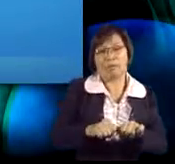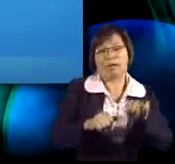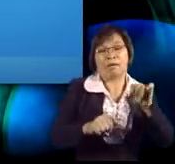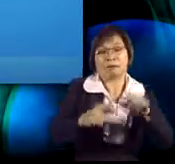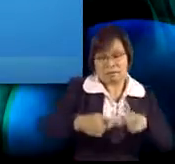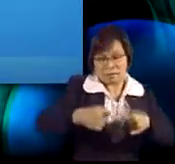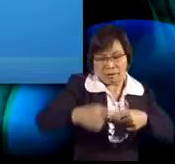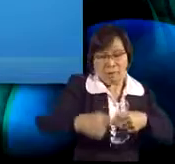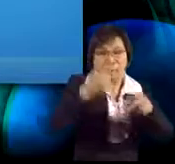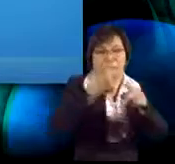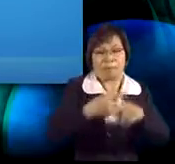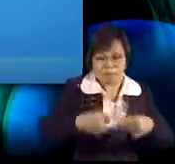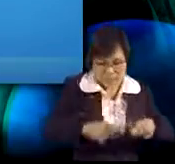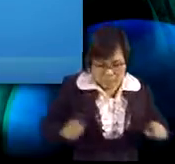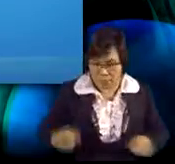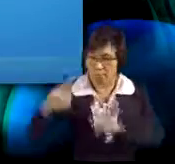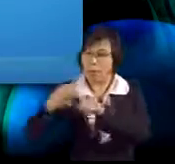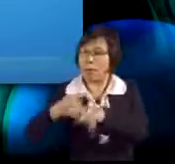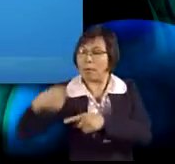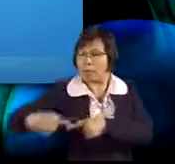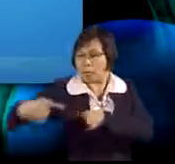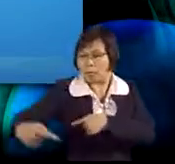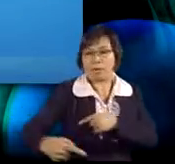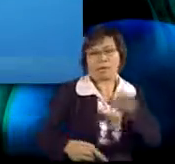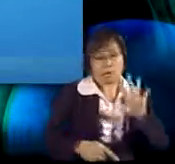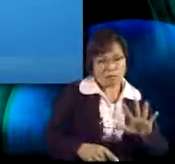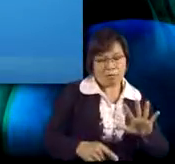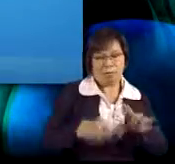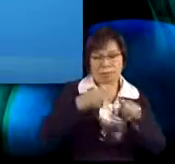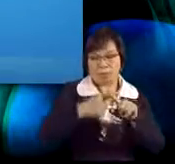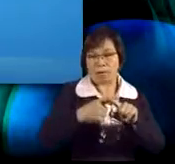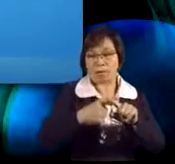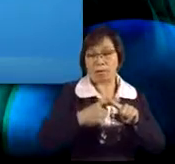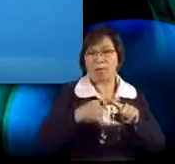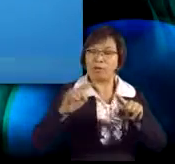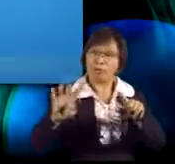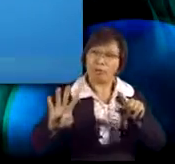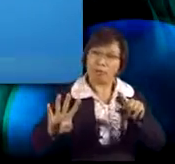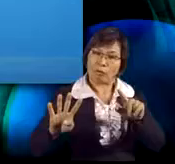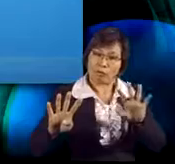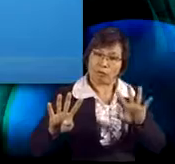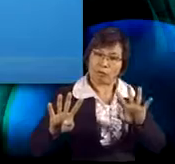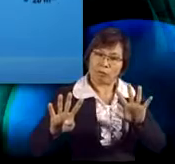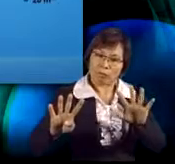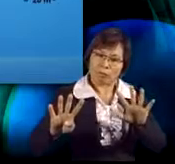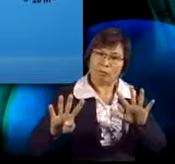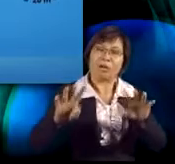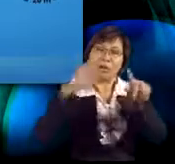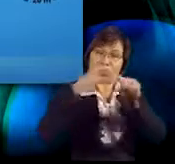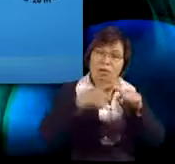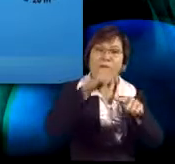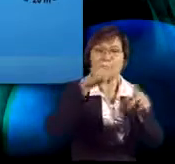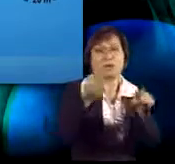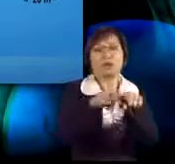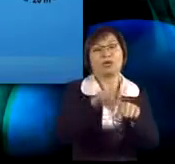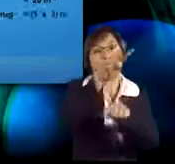length multiplied by the width. Area of the floor, 5 meters multiplied by 4 meters equals to 20 meters